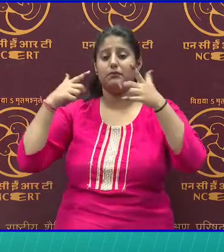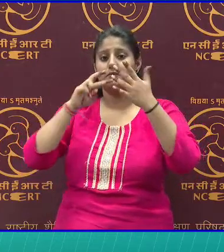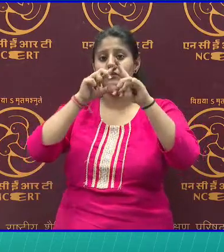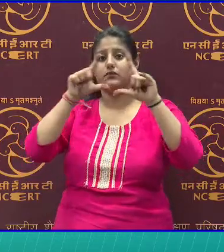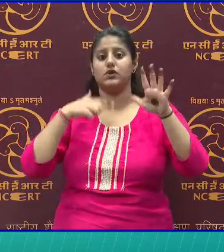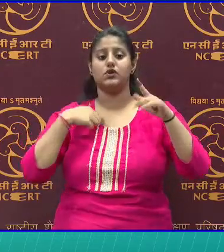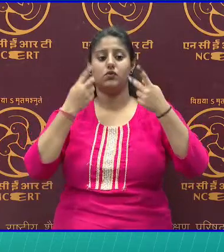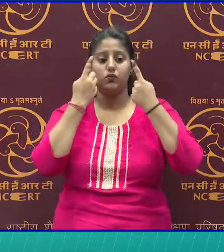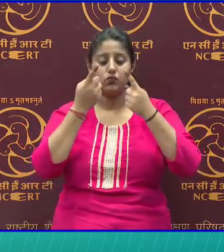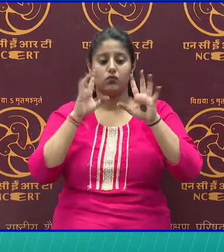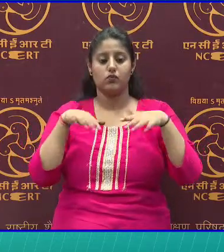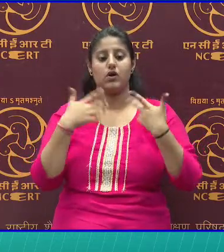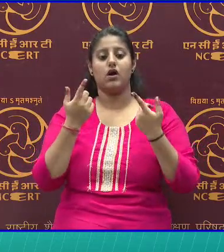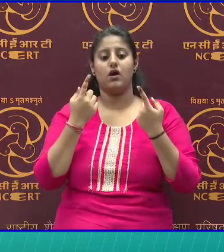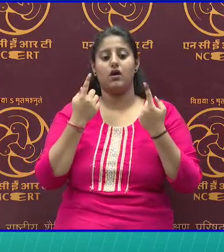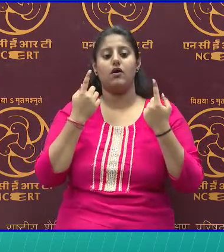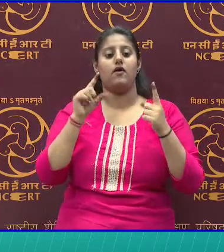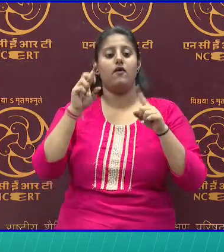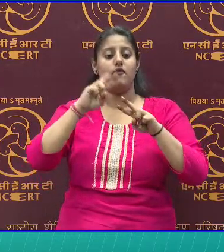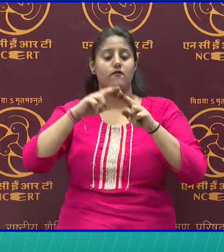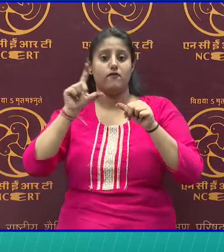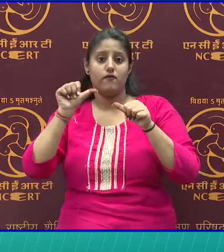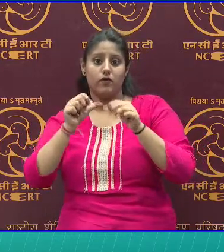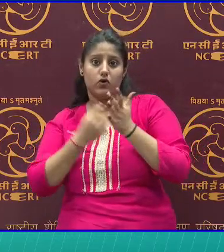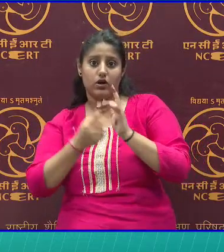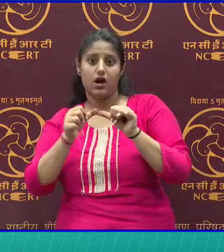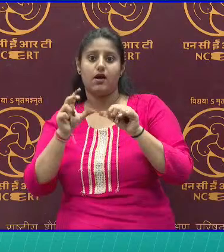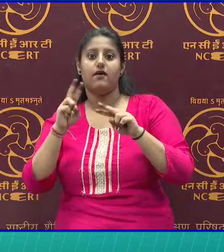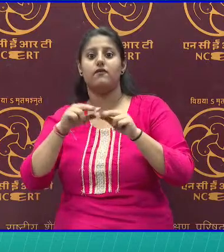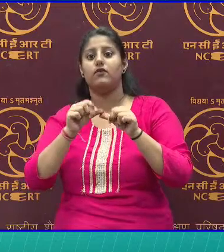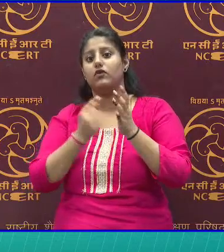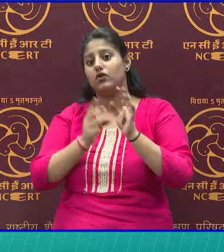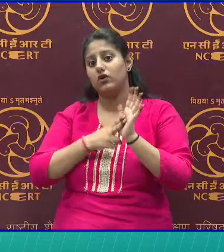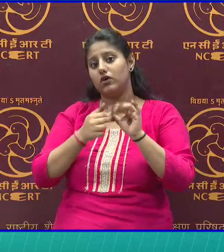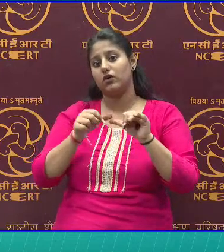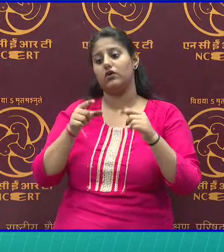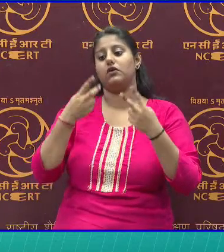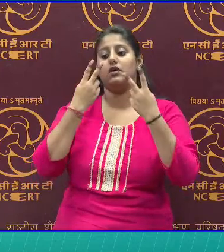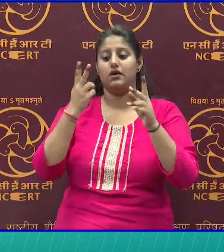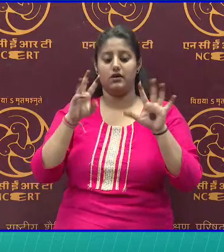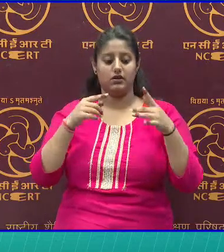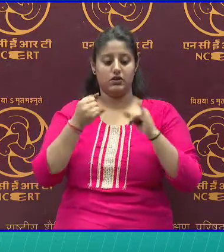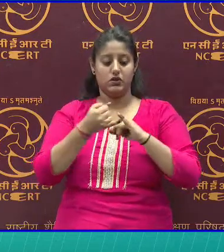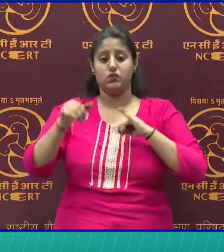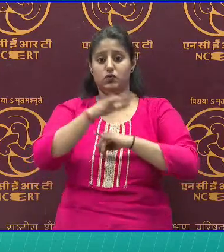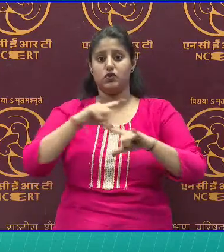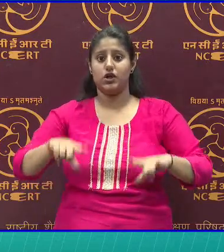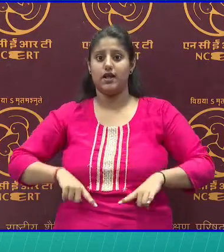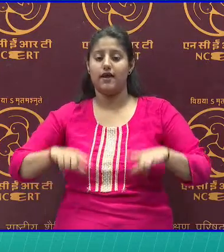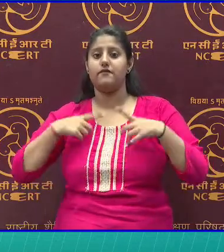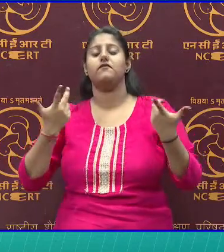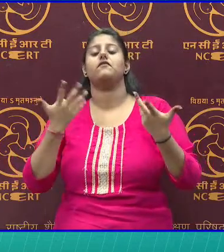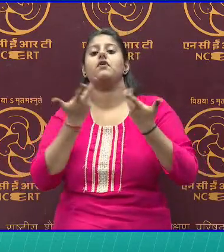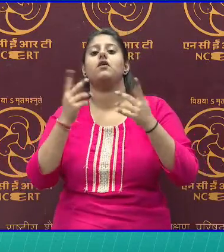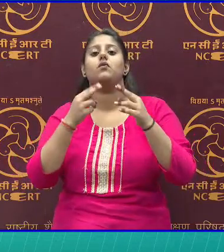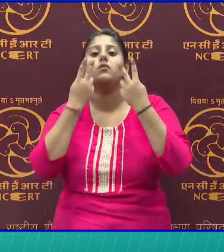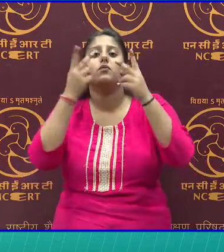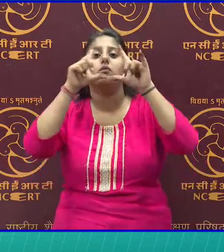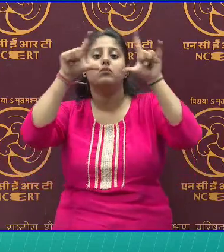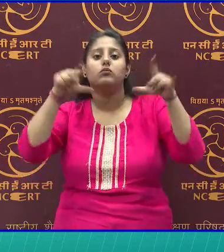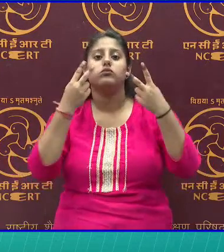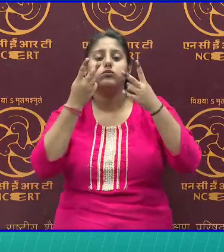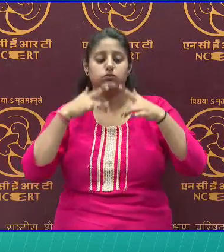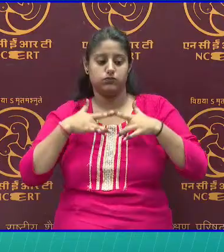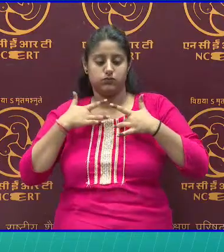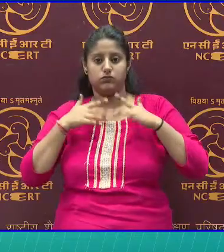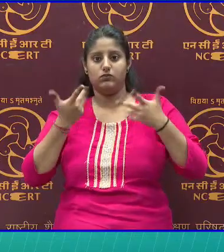identify the flora and fauna, the kind of the social life that they could see it through the picture. So here that